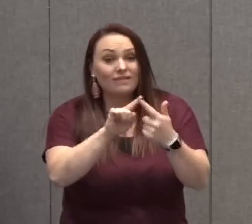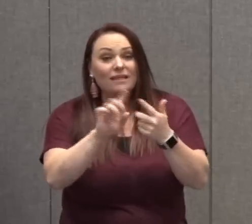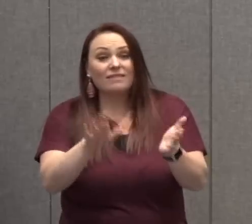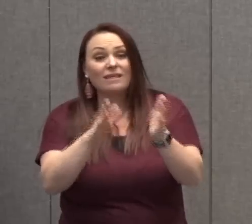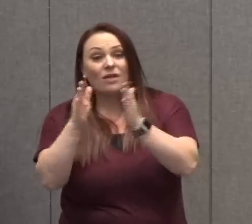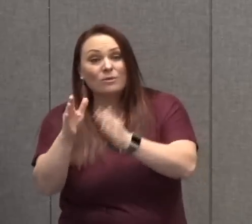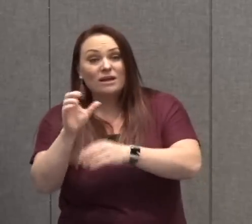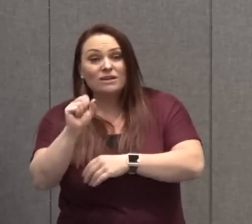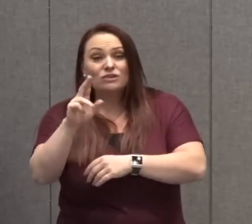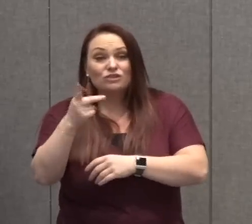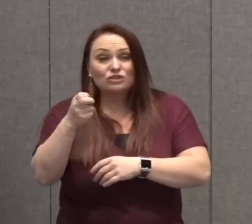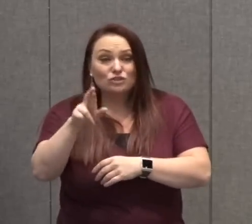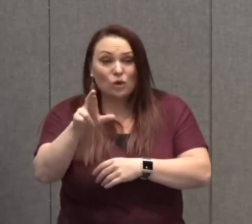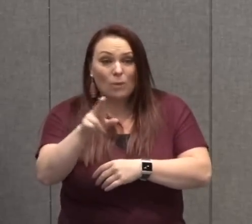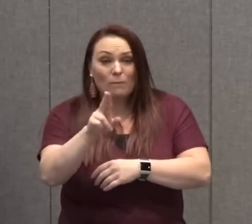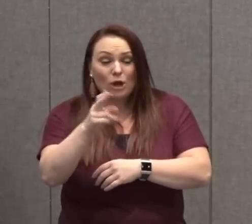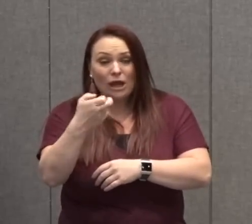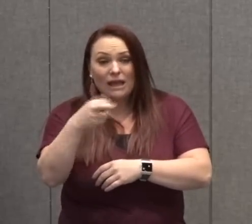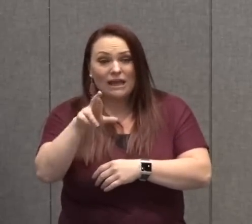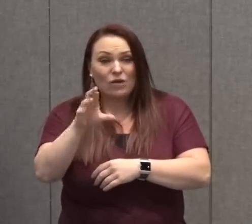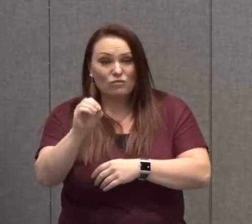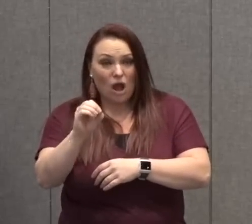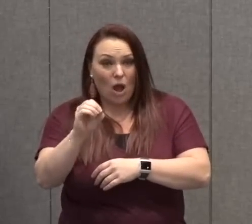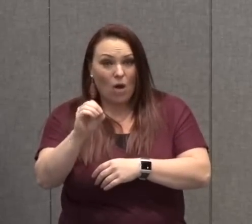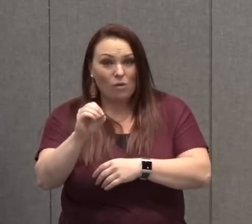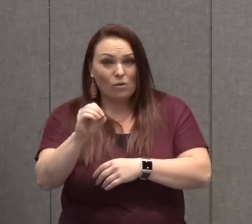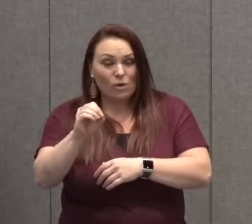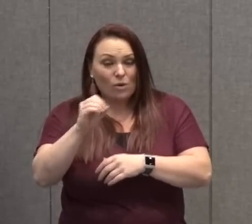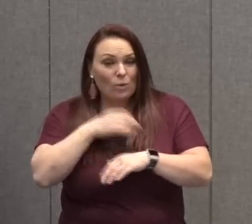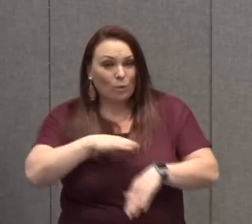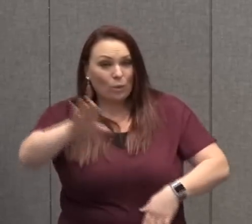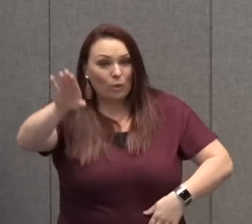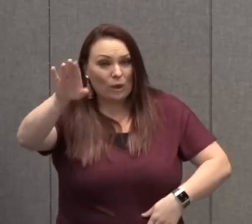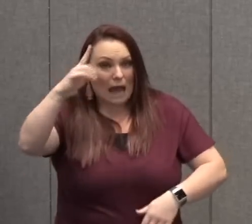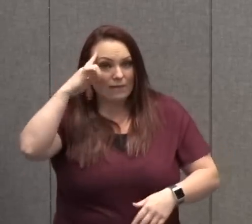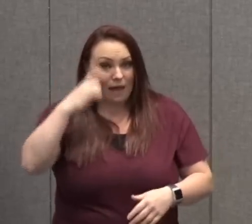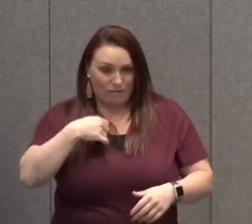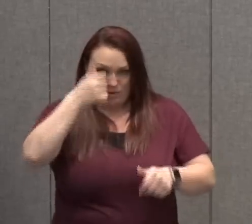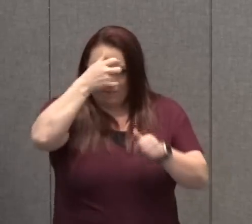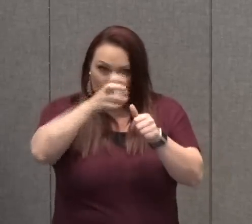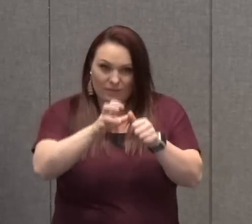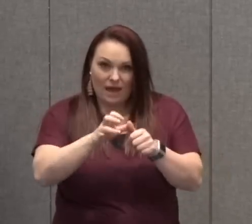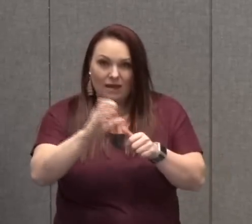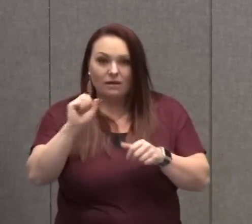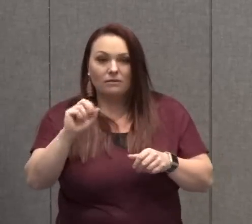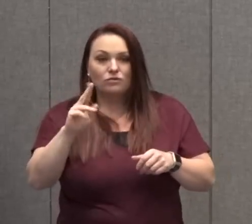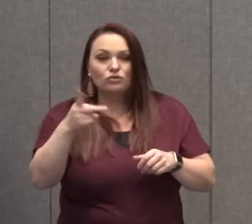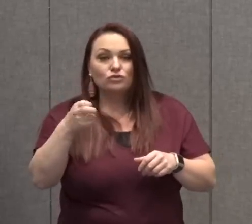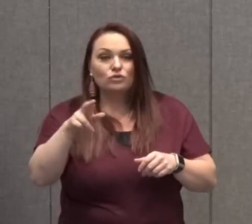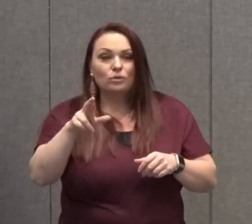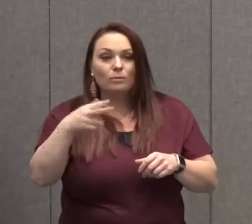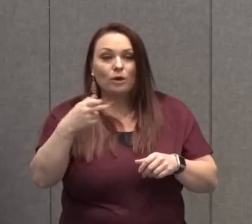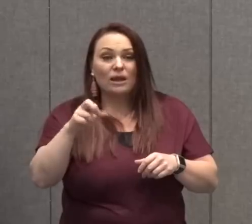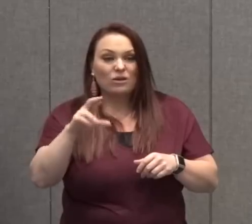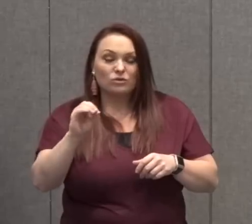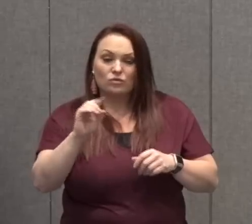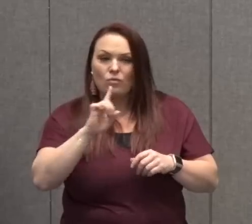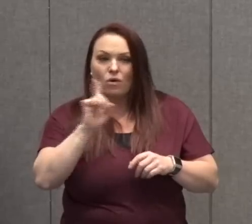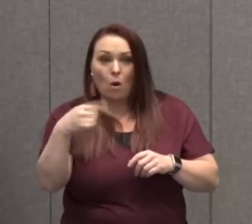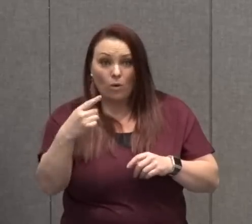Superheroes. I remember that because I thought that only superheroes were fictional characters. like